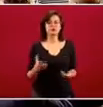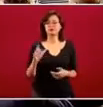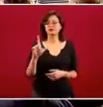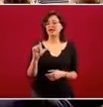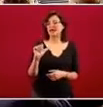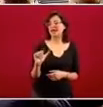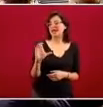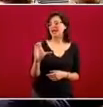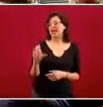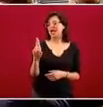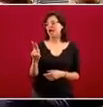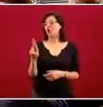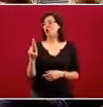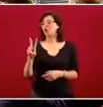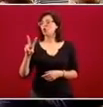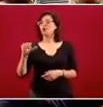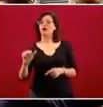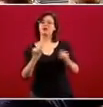So the curve, the